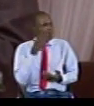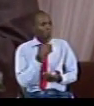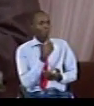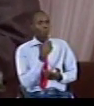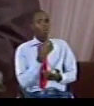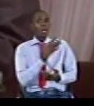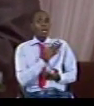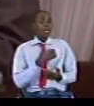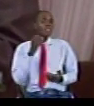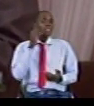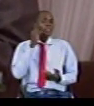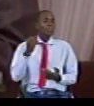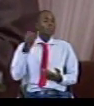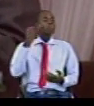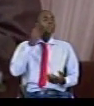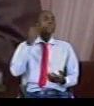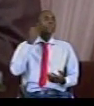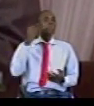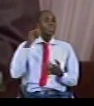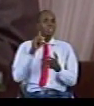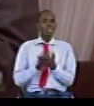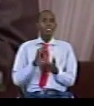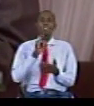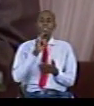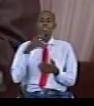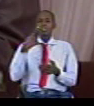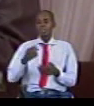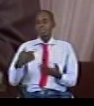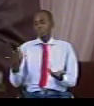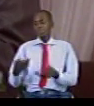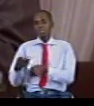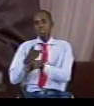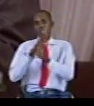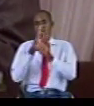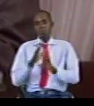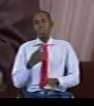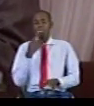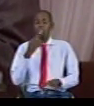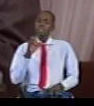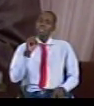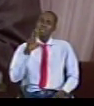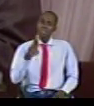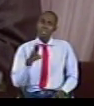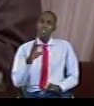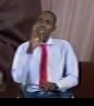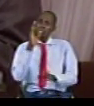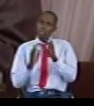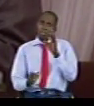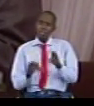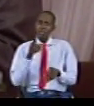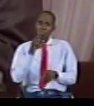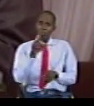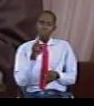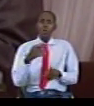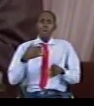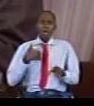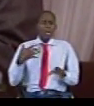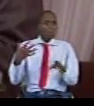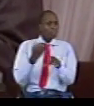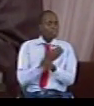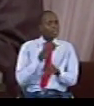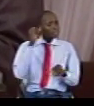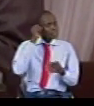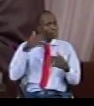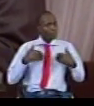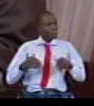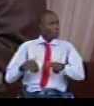supposing him to be the gardener, says unto him, 'Sir, if thou have borne him hence, tell me where thou hast